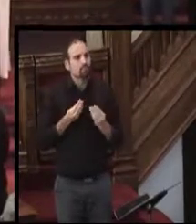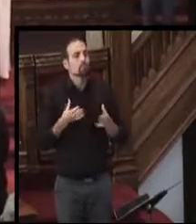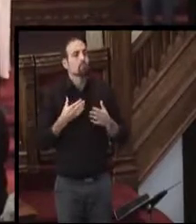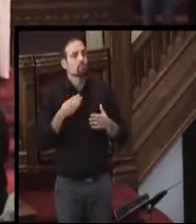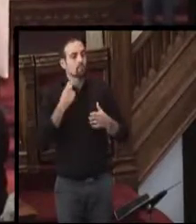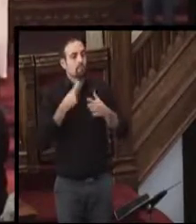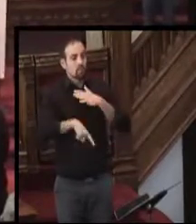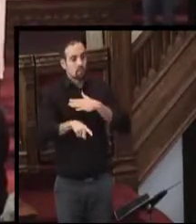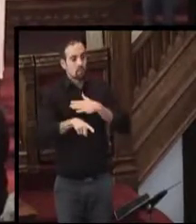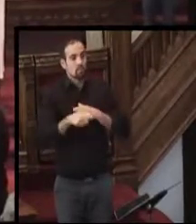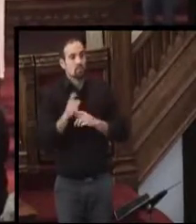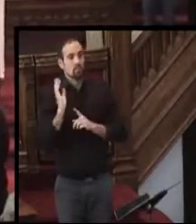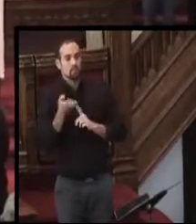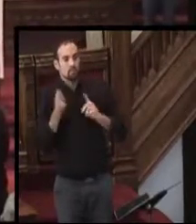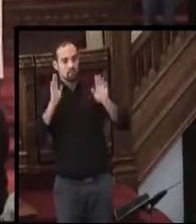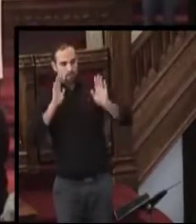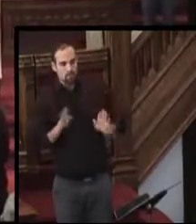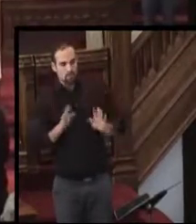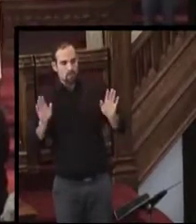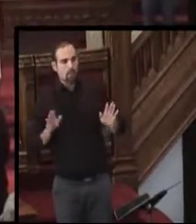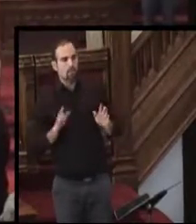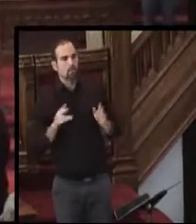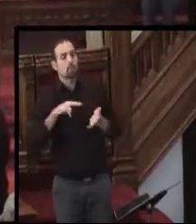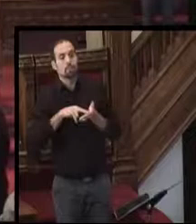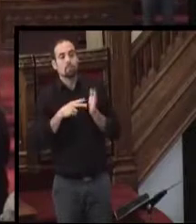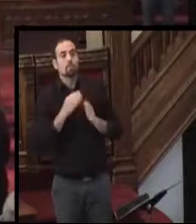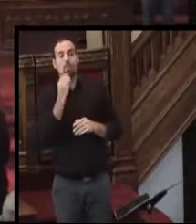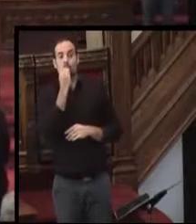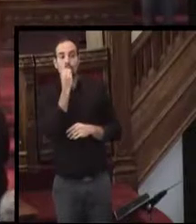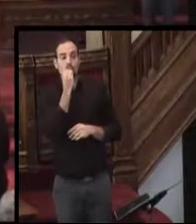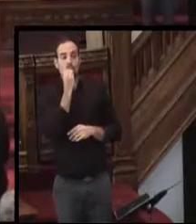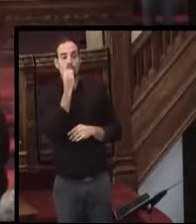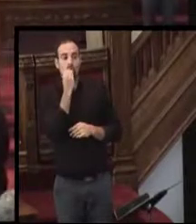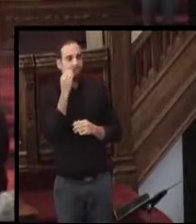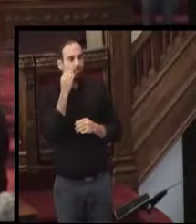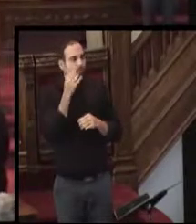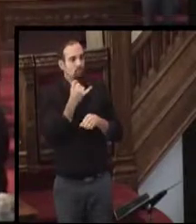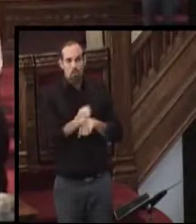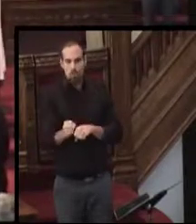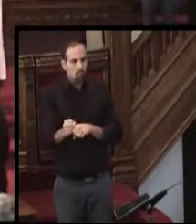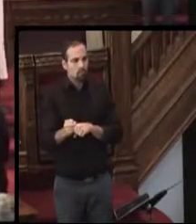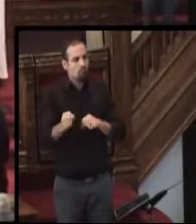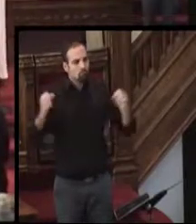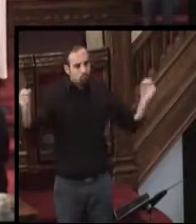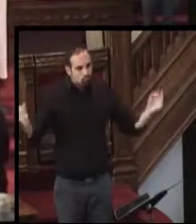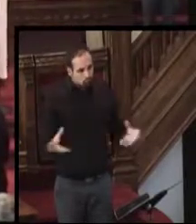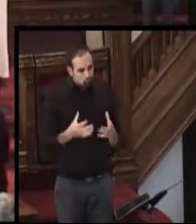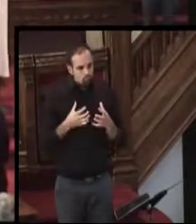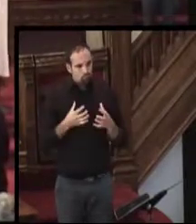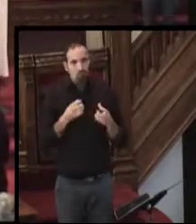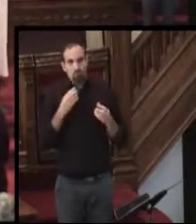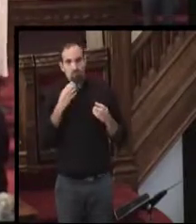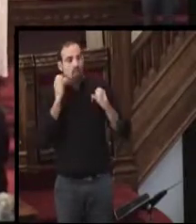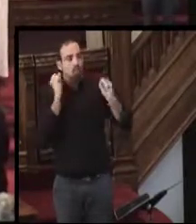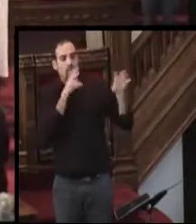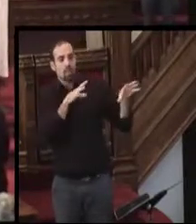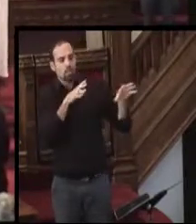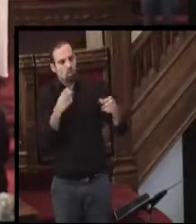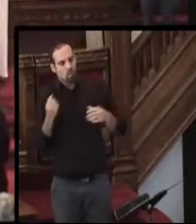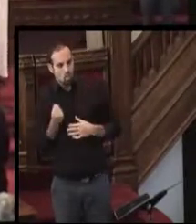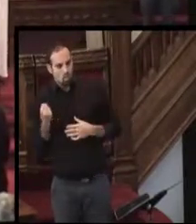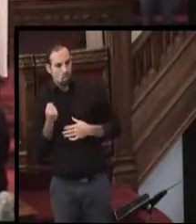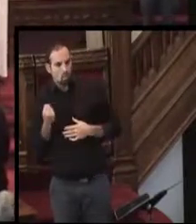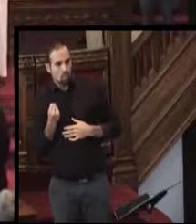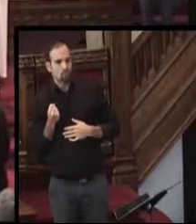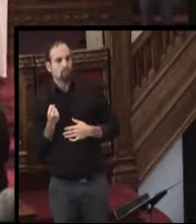so we're asking you to bring non-perishable food items. Please don't just drop them off at the back of the church when you come next Sunday. Keep them with you, and when they